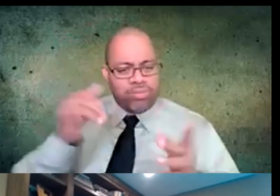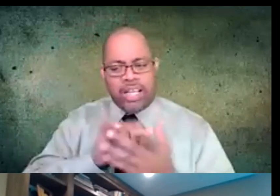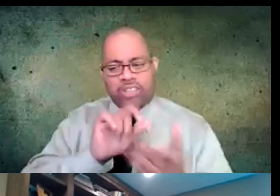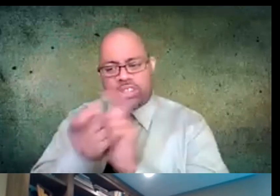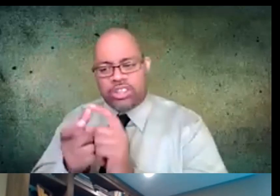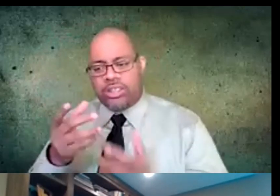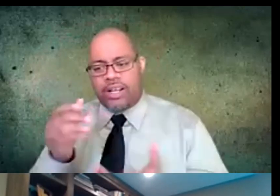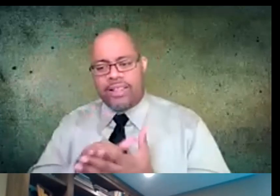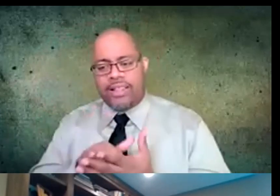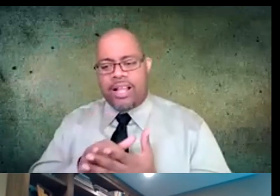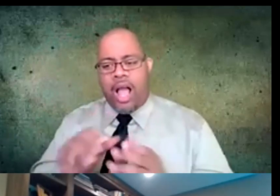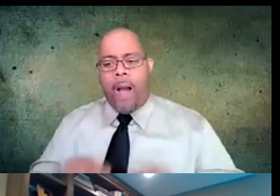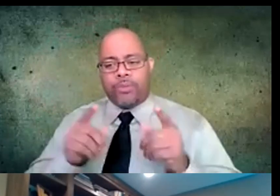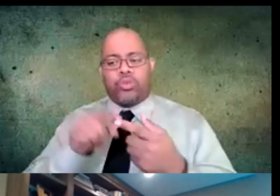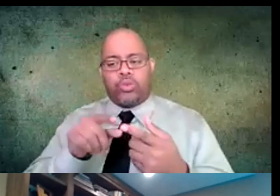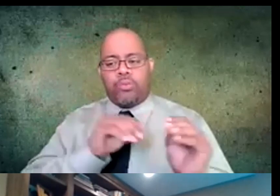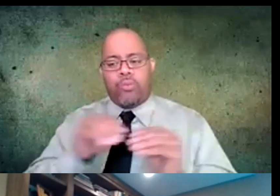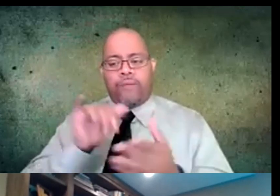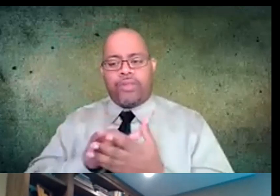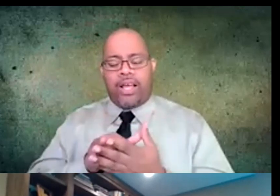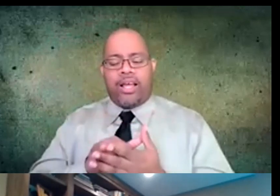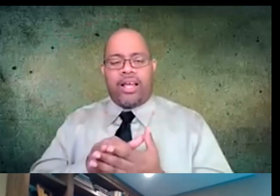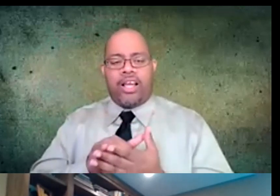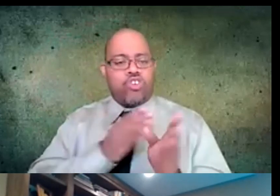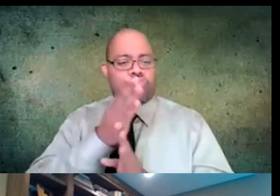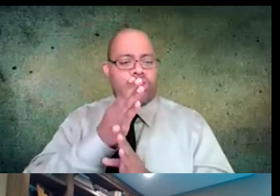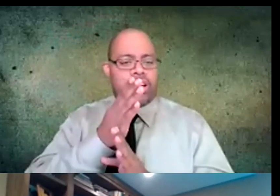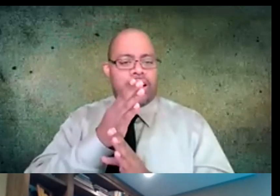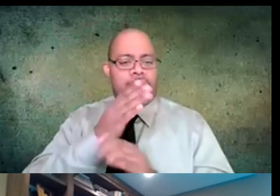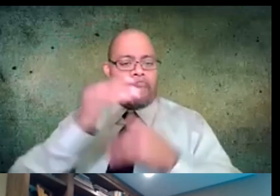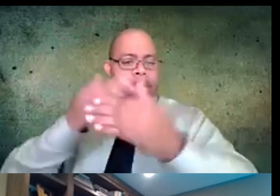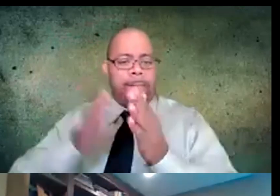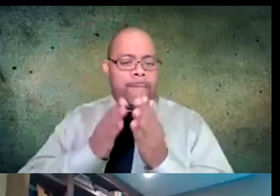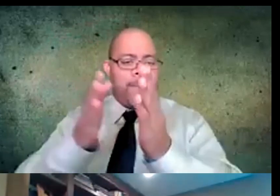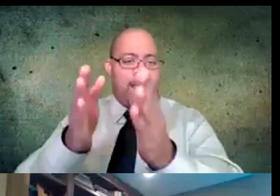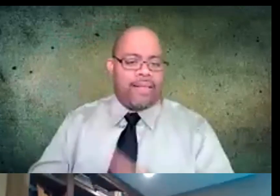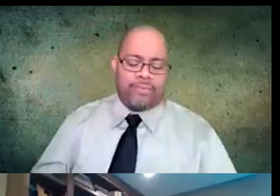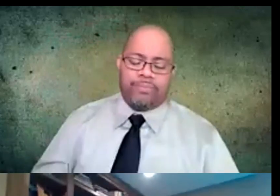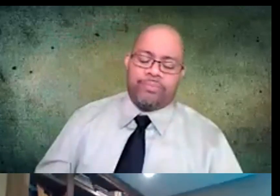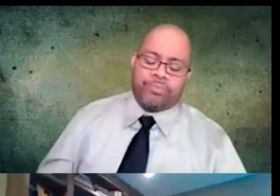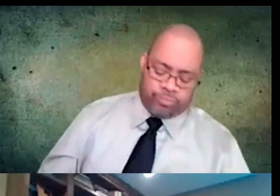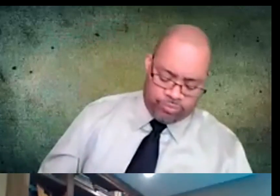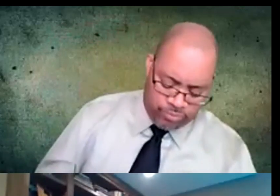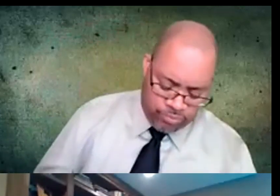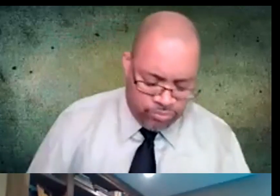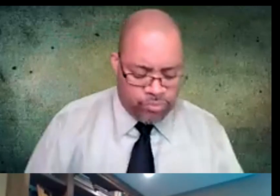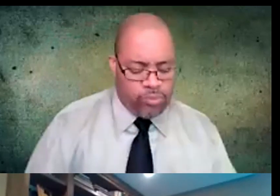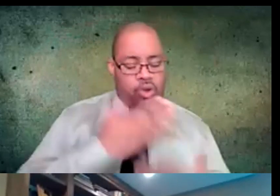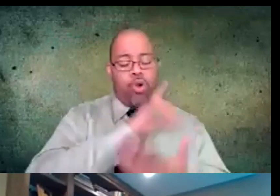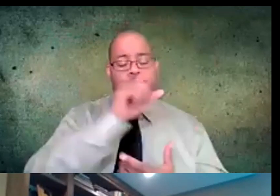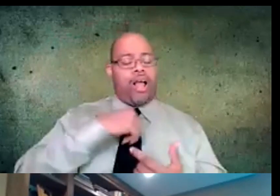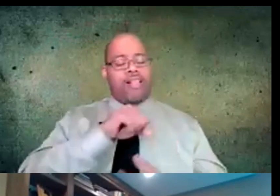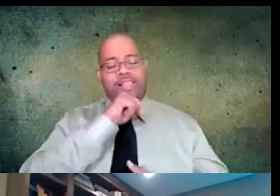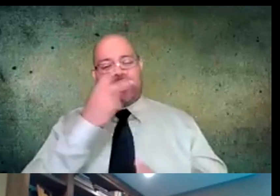are there opportunities to kind of move in terms of your career trajectory? Good. Excellent question. I love to